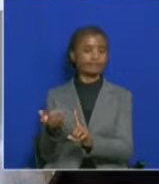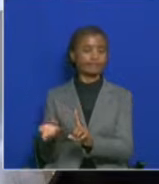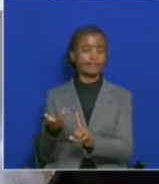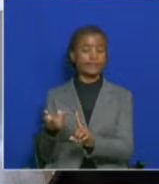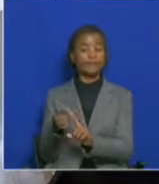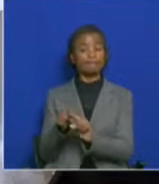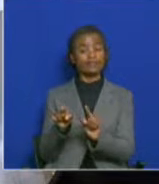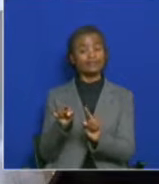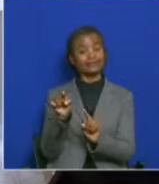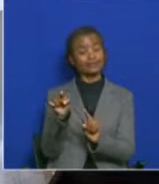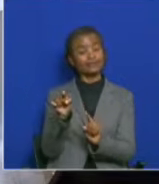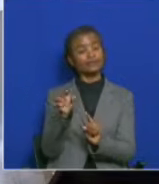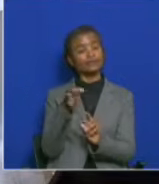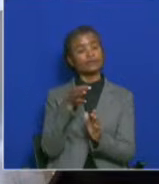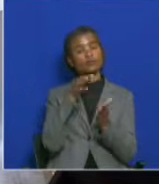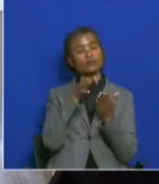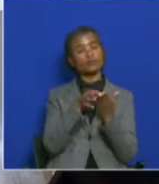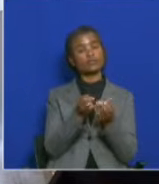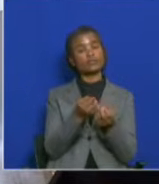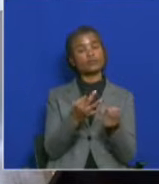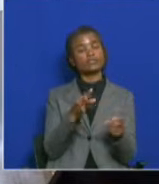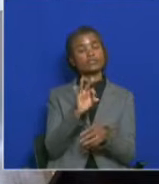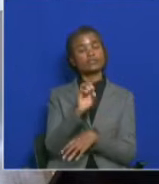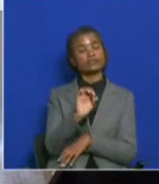30%, and then he corrects himself and says